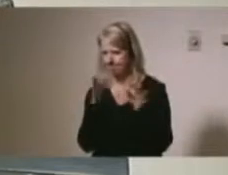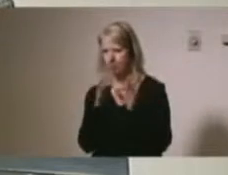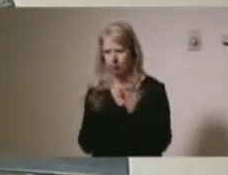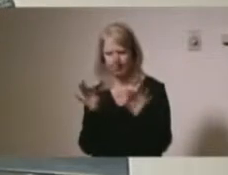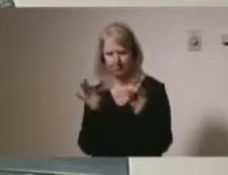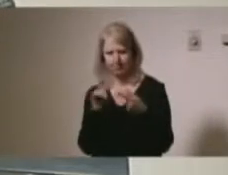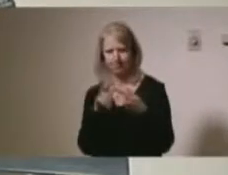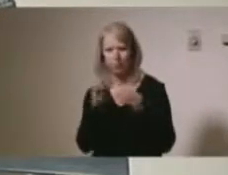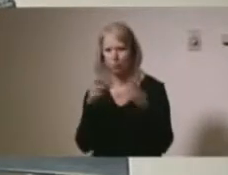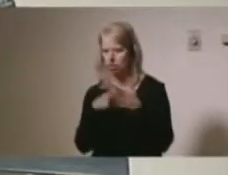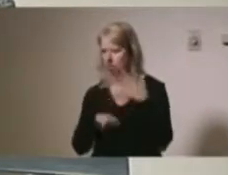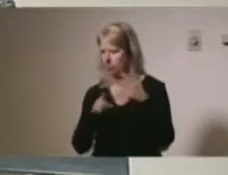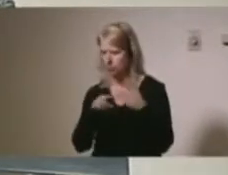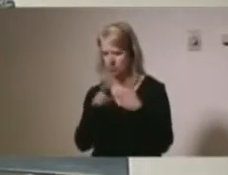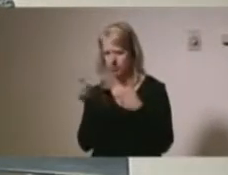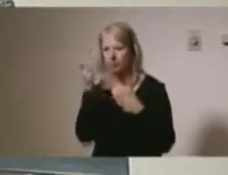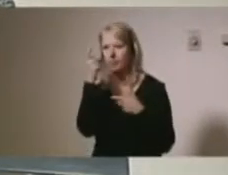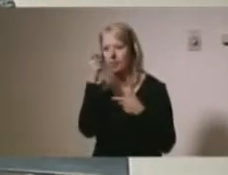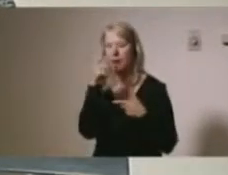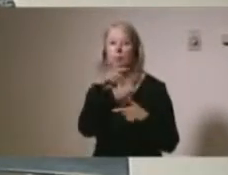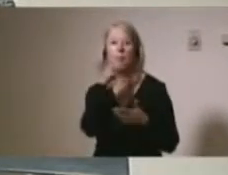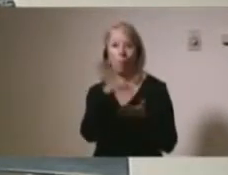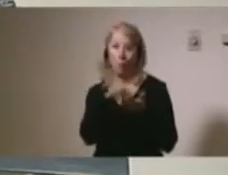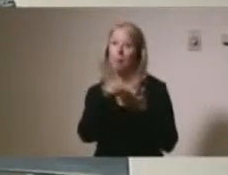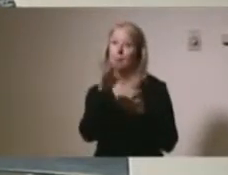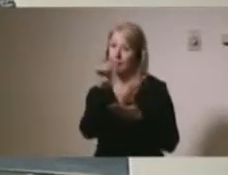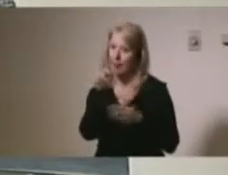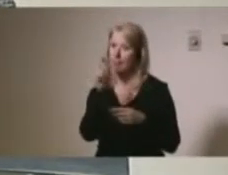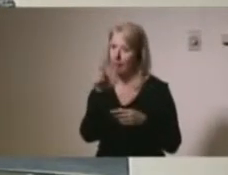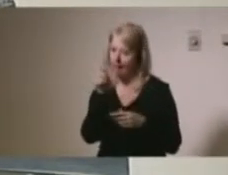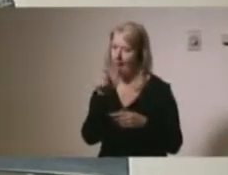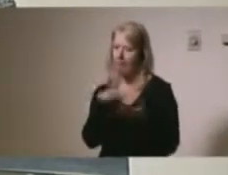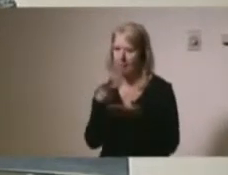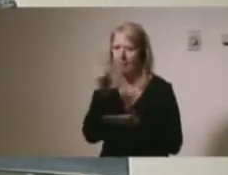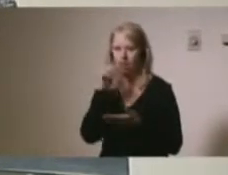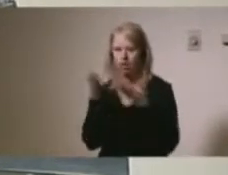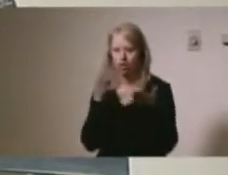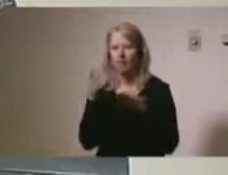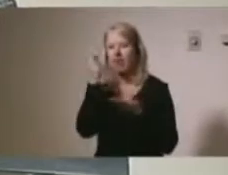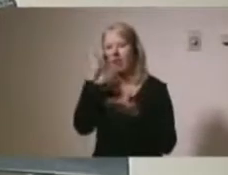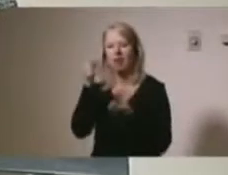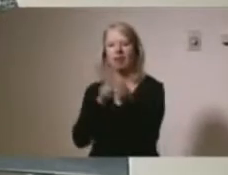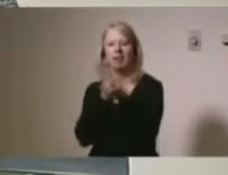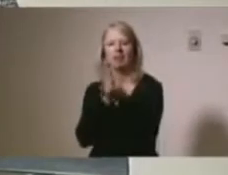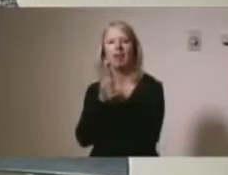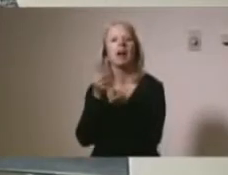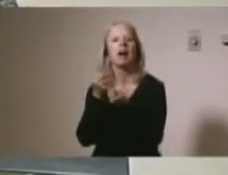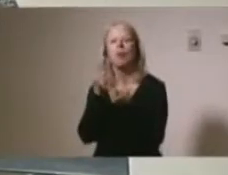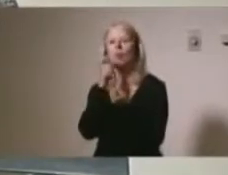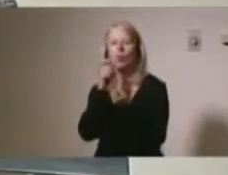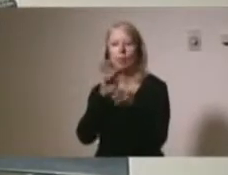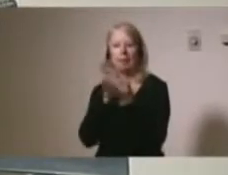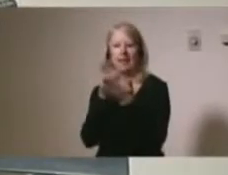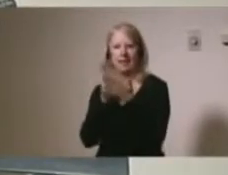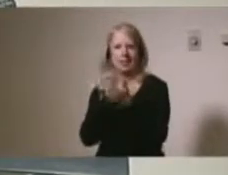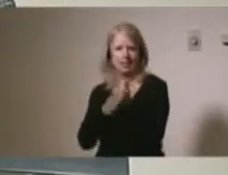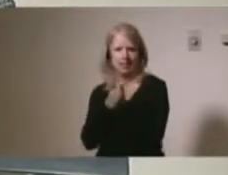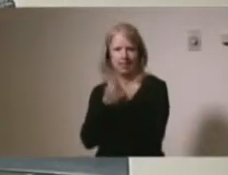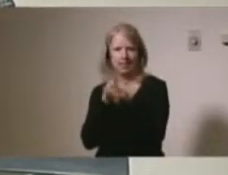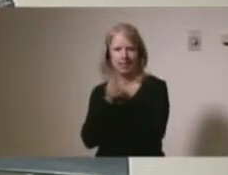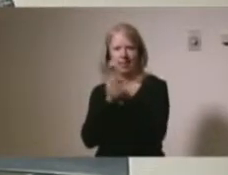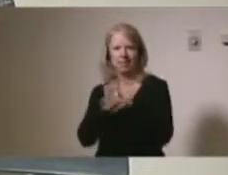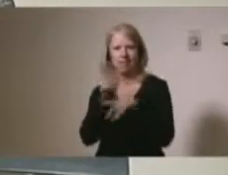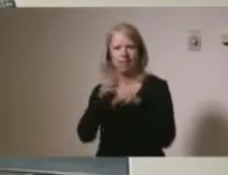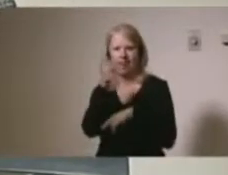But the postal bank has to pay for these services, and we are subsidized by the state, but the subsidy is too